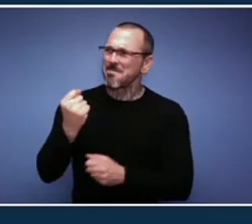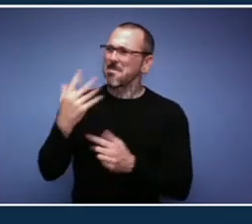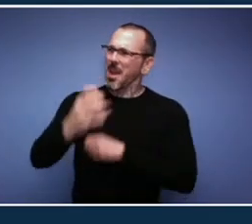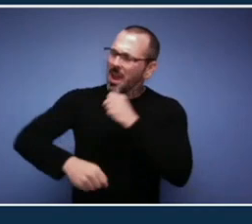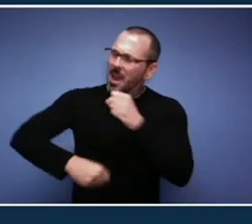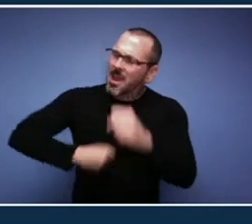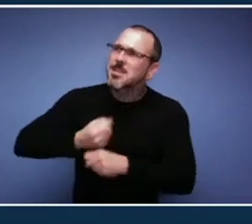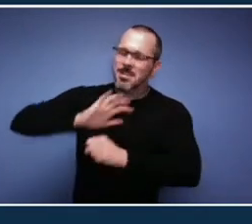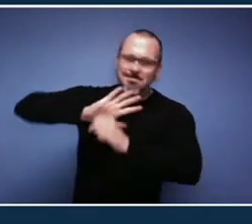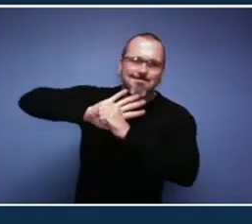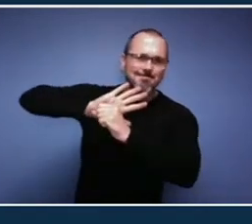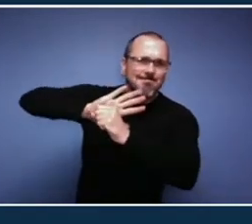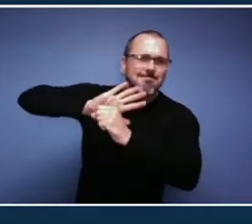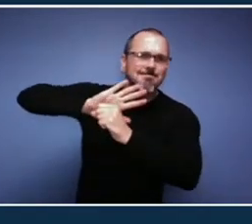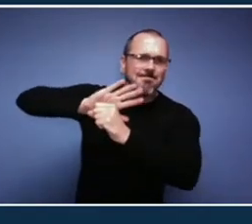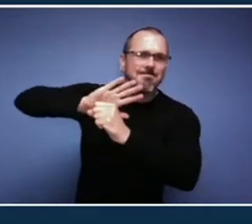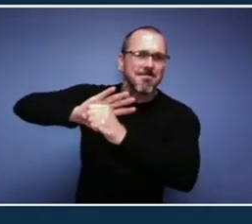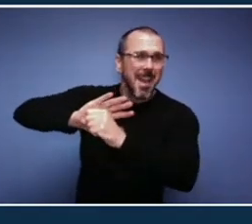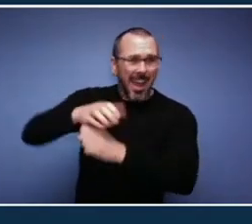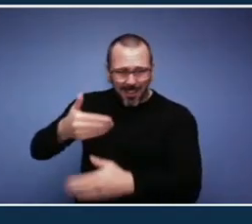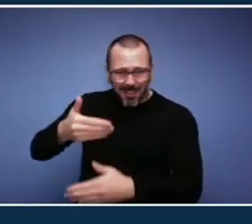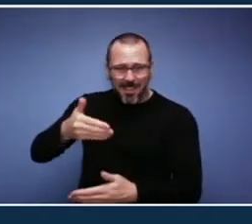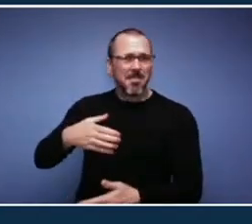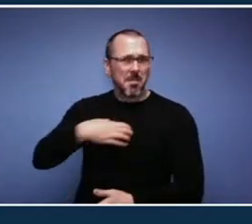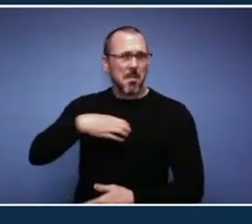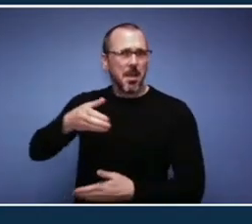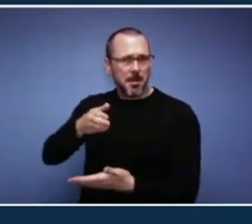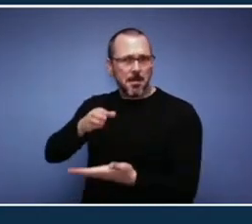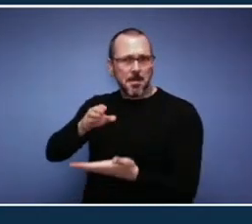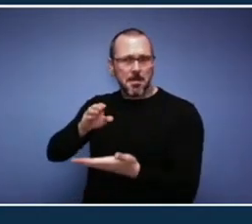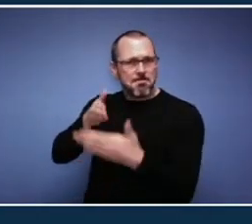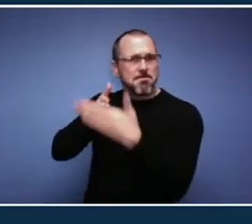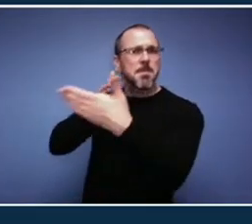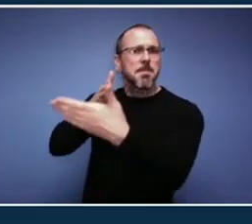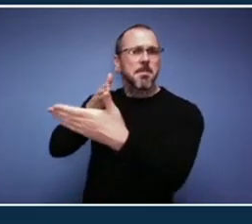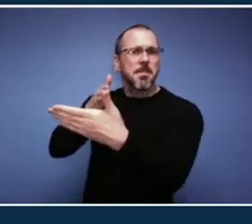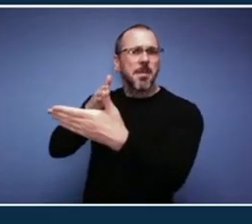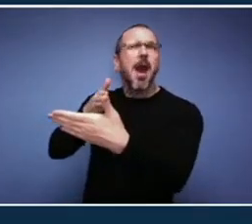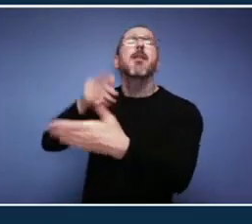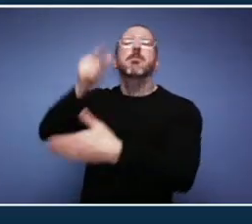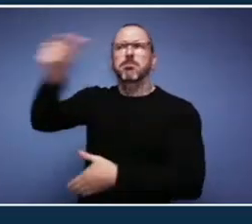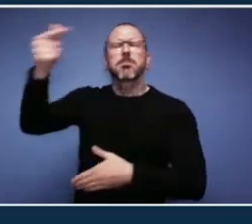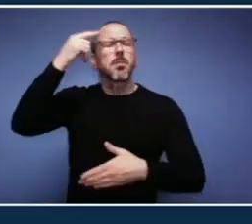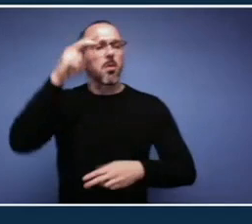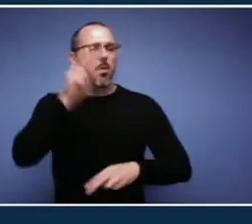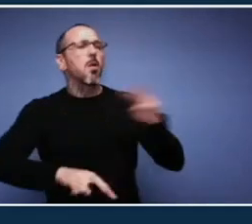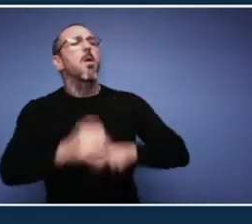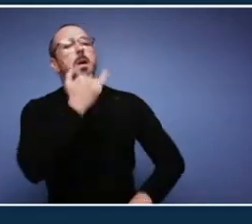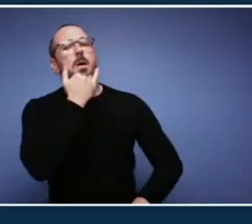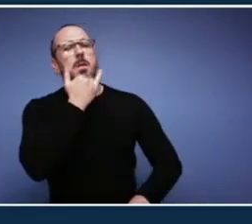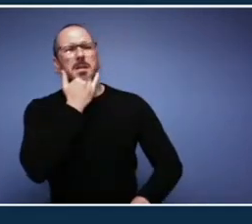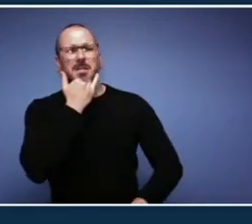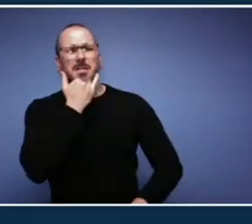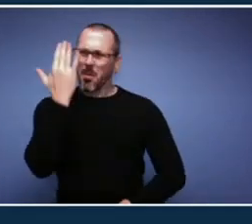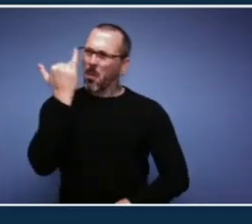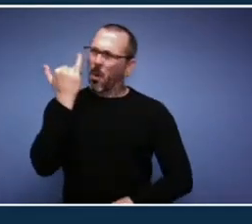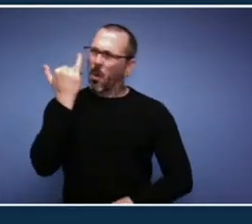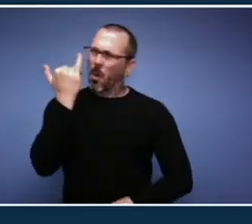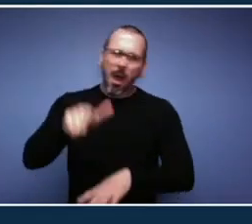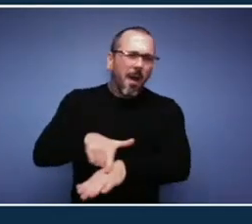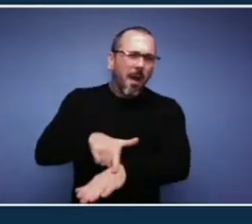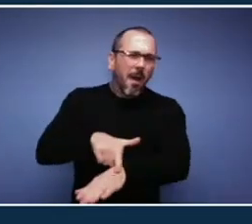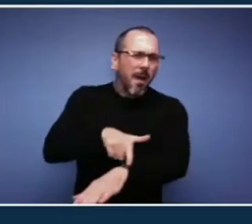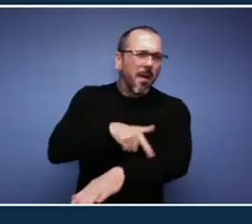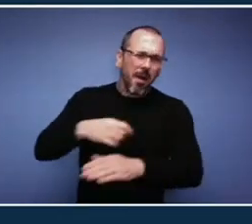was wrong? And I mean, the government has known that the treatment of people with disabilities, the Nova Scotia government knew back in